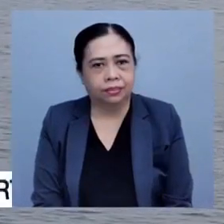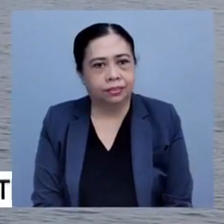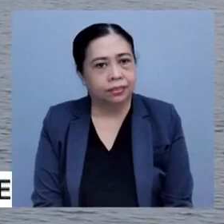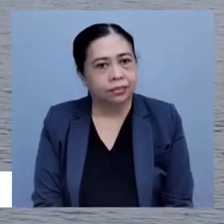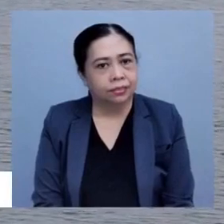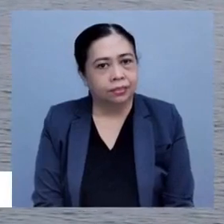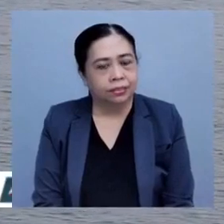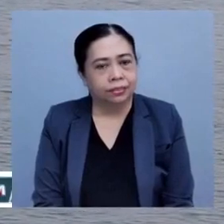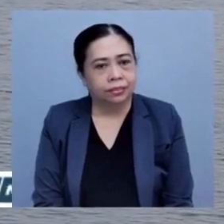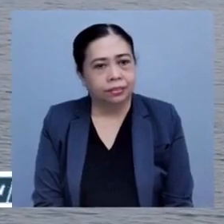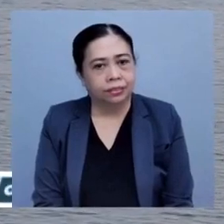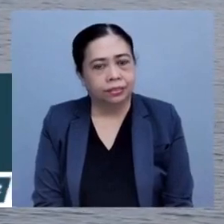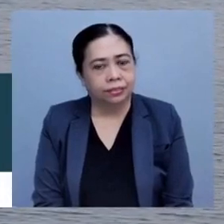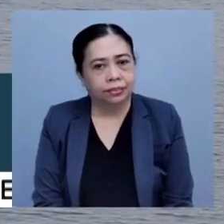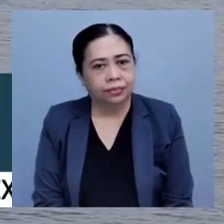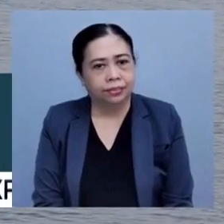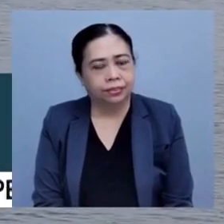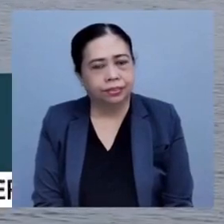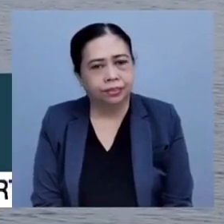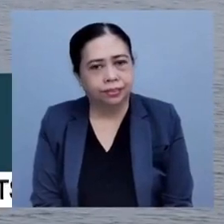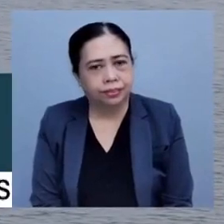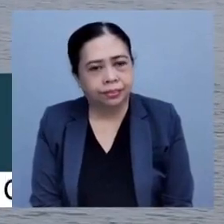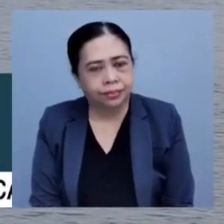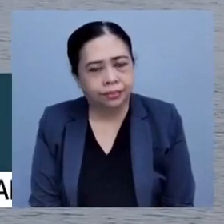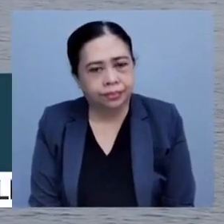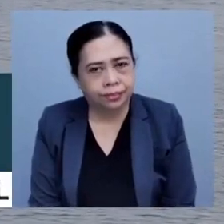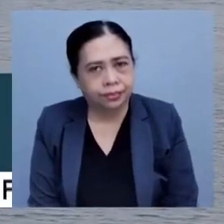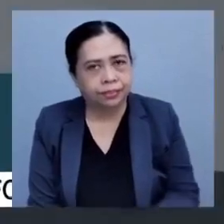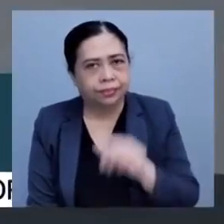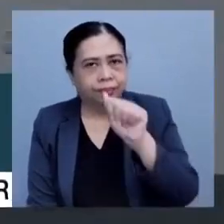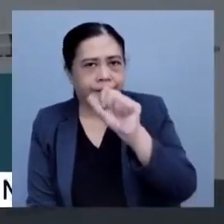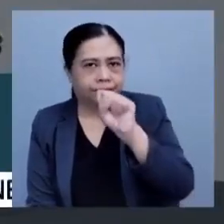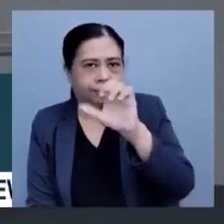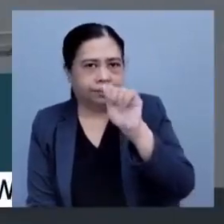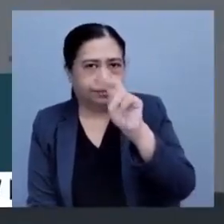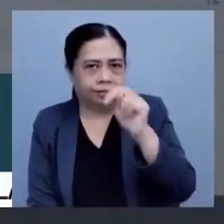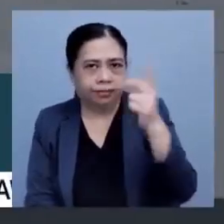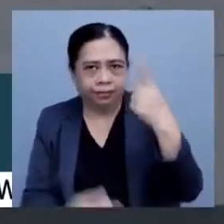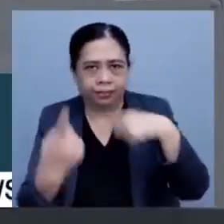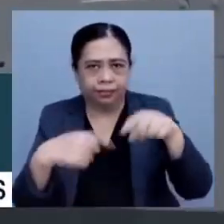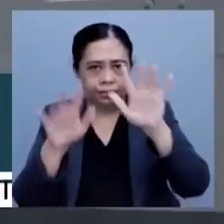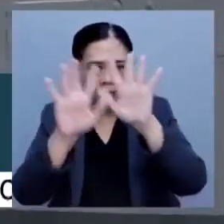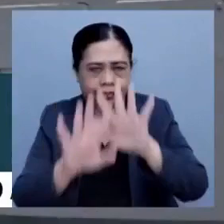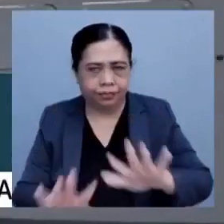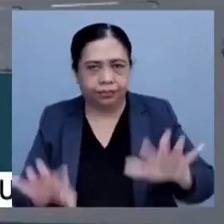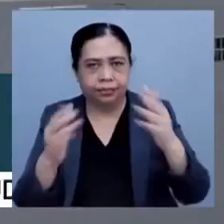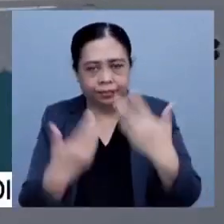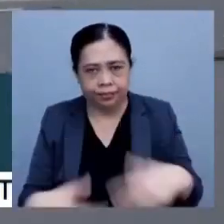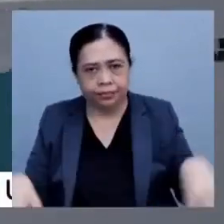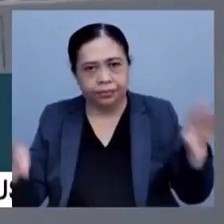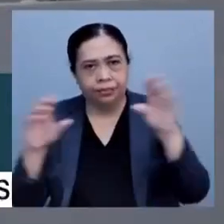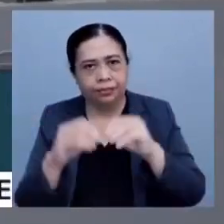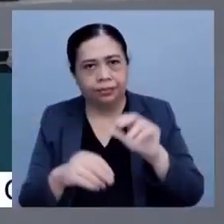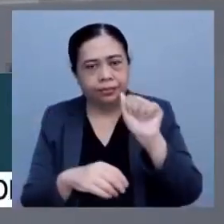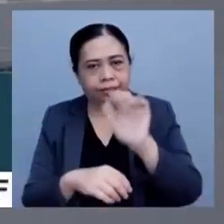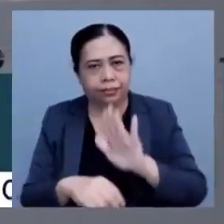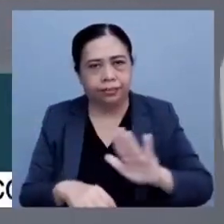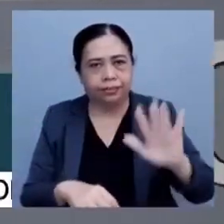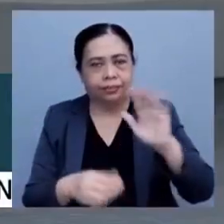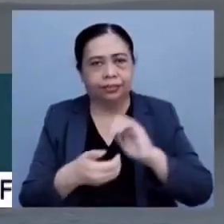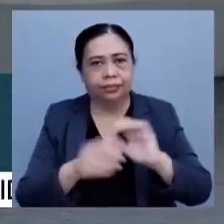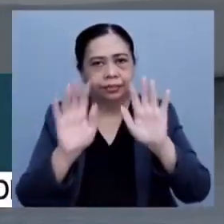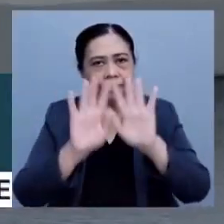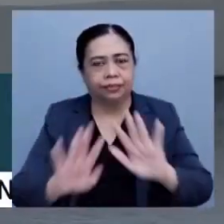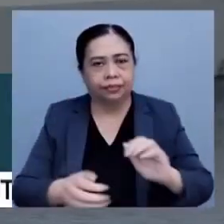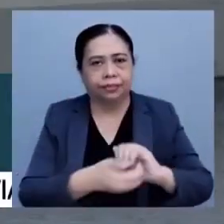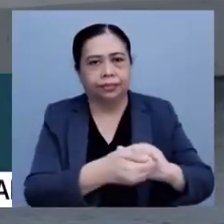The Association of Southeast Asian Nations, or ASEAN, recently wrapped up its inaugural naval drills called the ASEAN Solidarity Exercise on